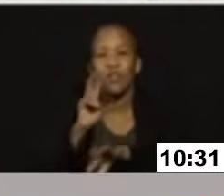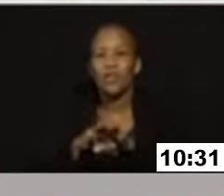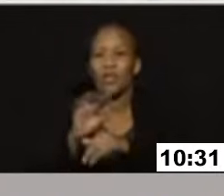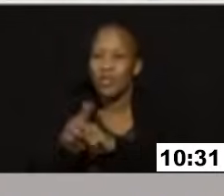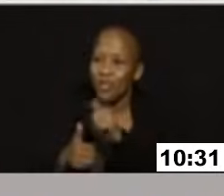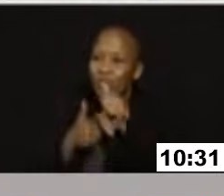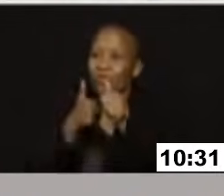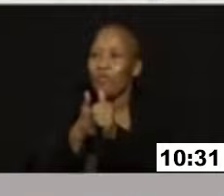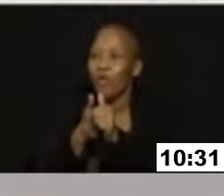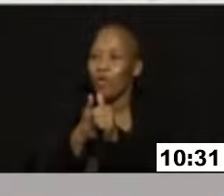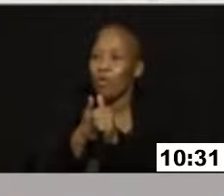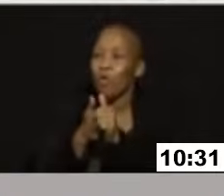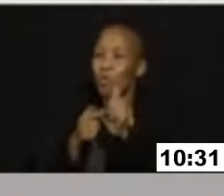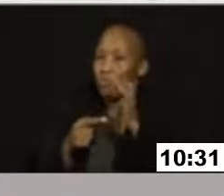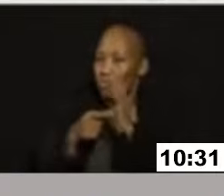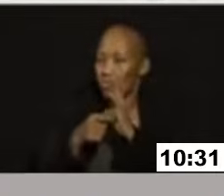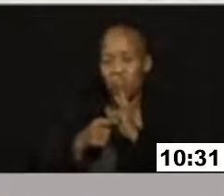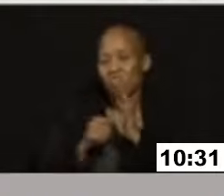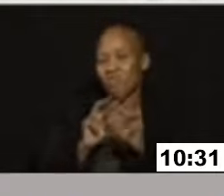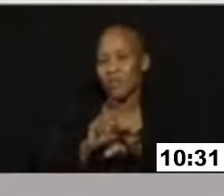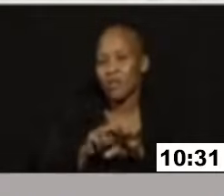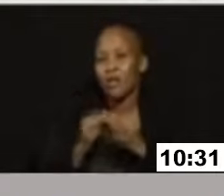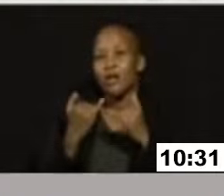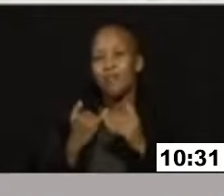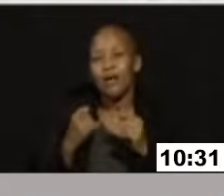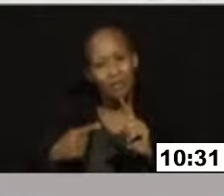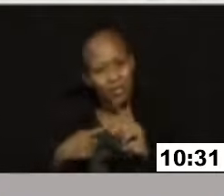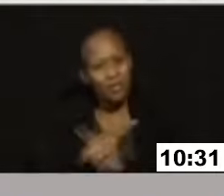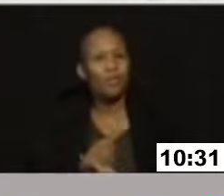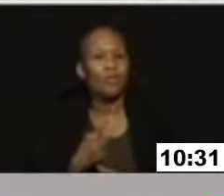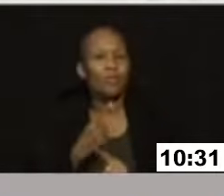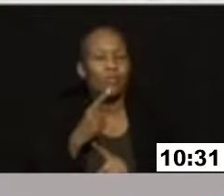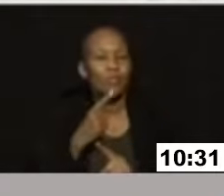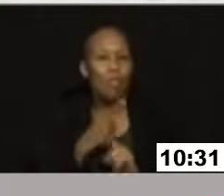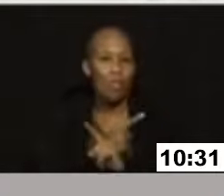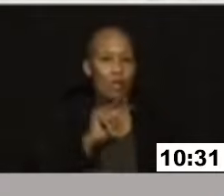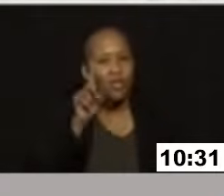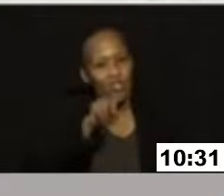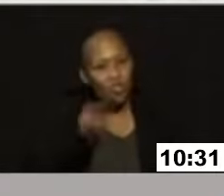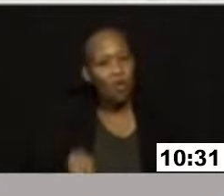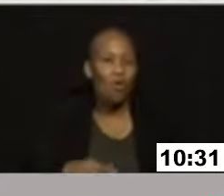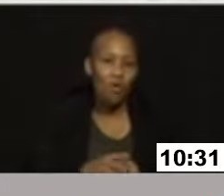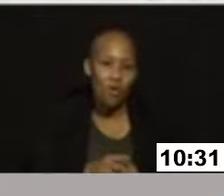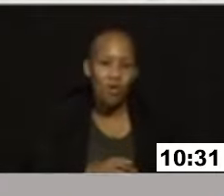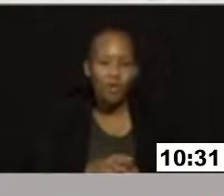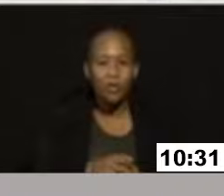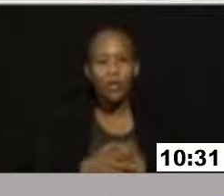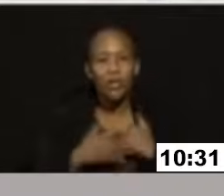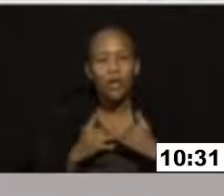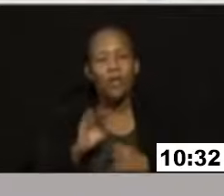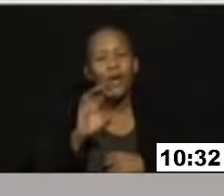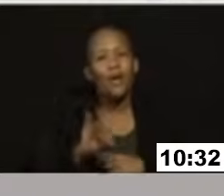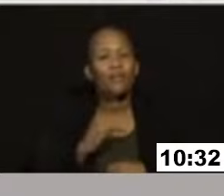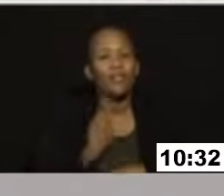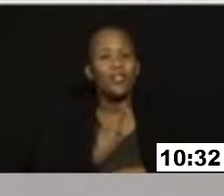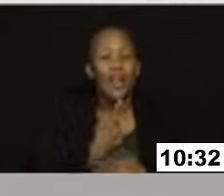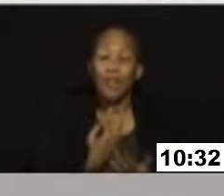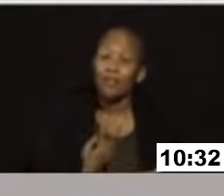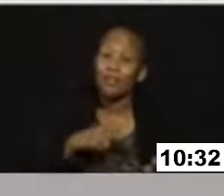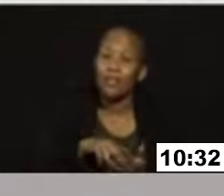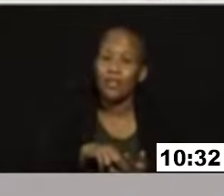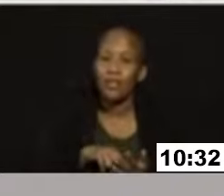it, and that is completely incorrect as a legal premise. There is no self-standing right. There isn't